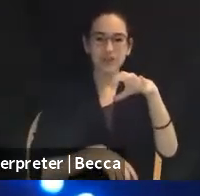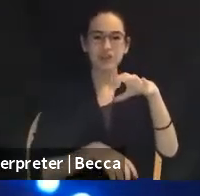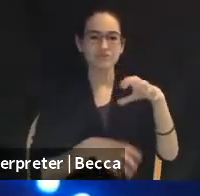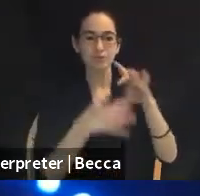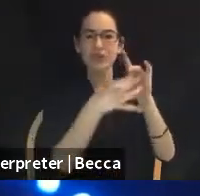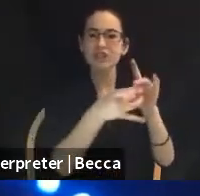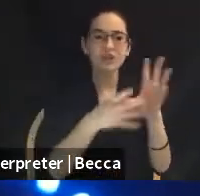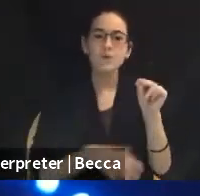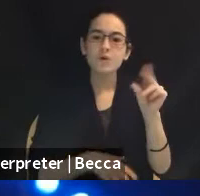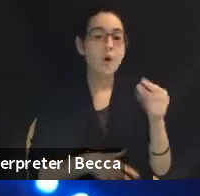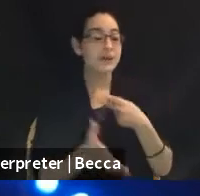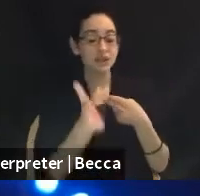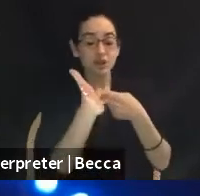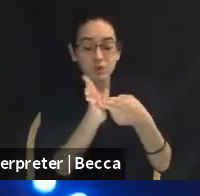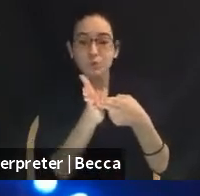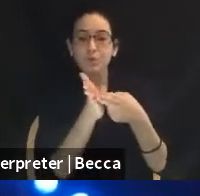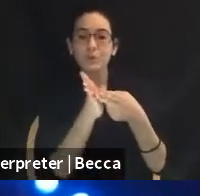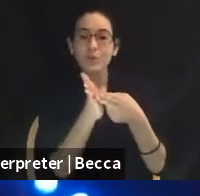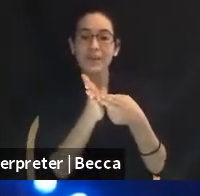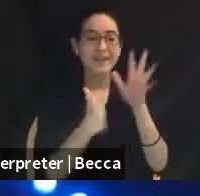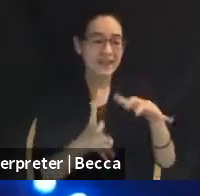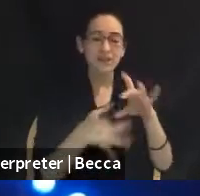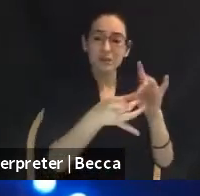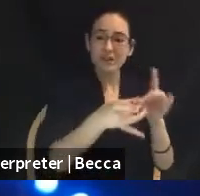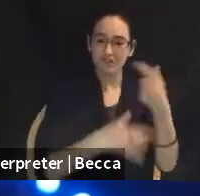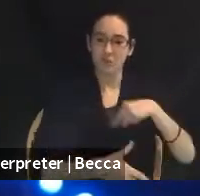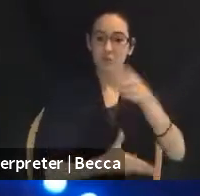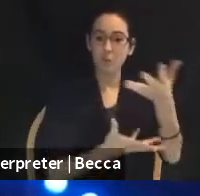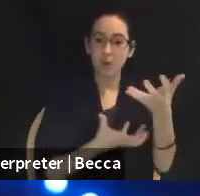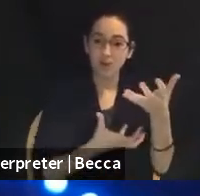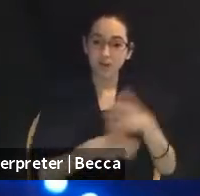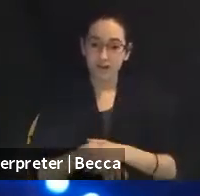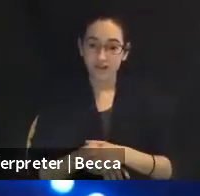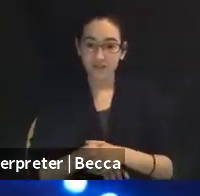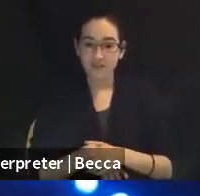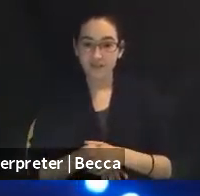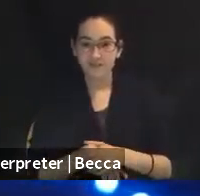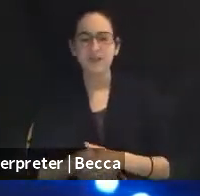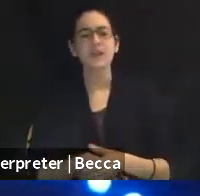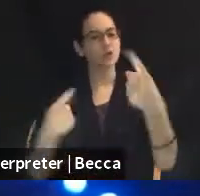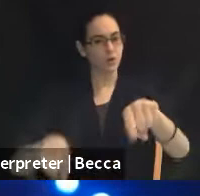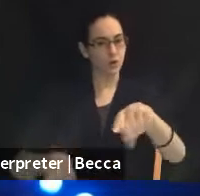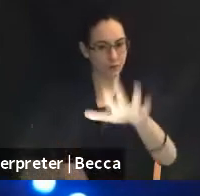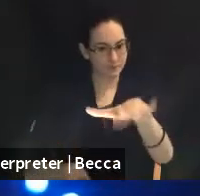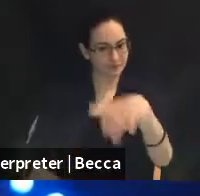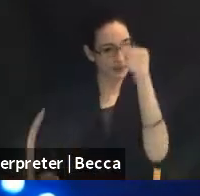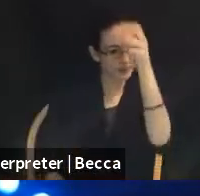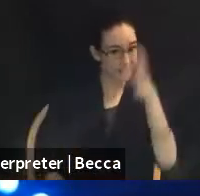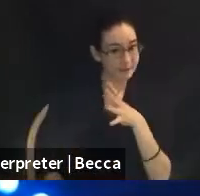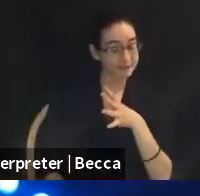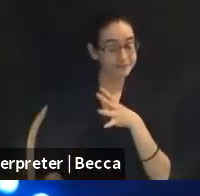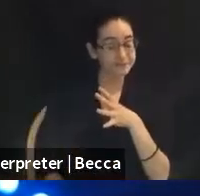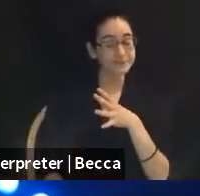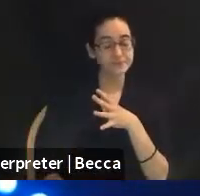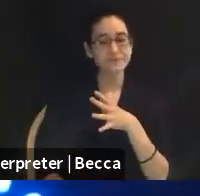It's truth. It's the depths of what we all want. I know. Let me talk to the guys for a second. Guys, we